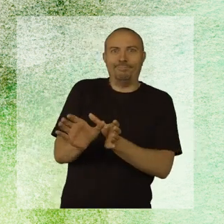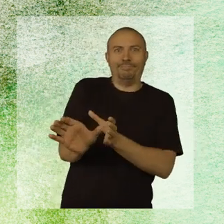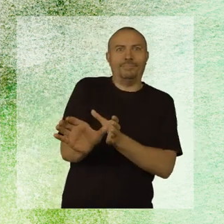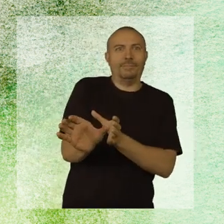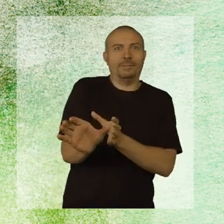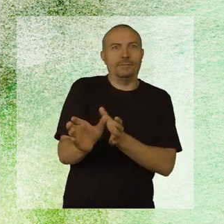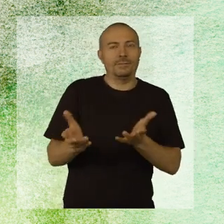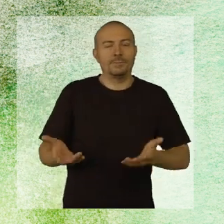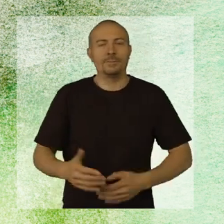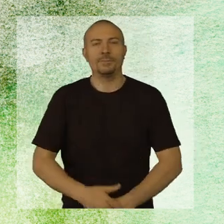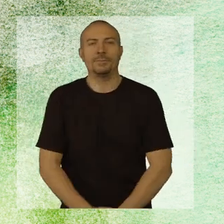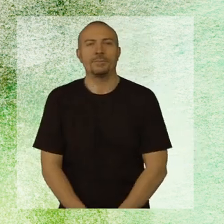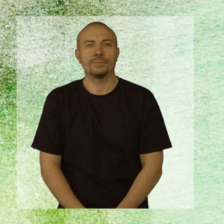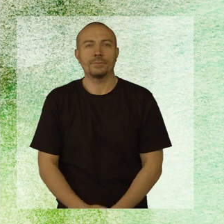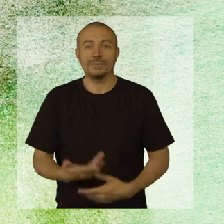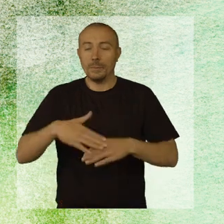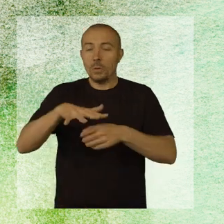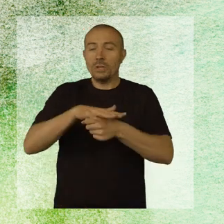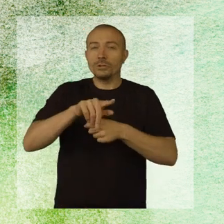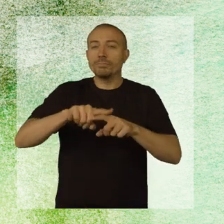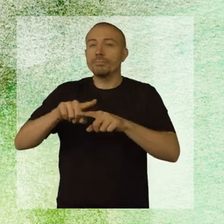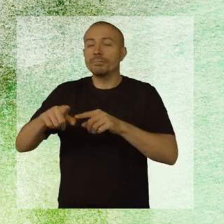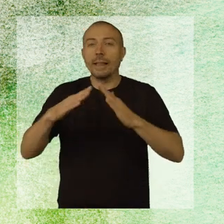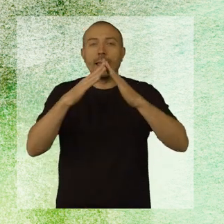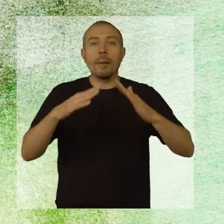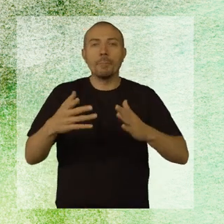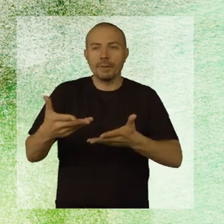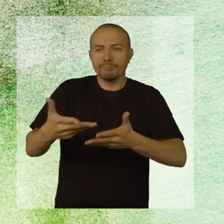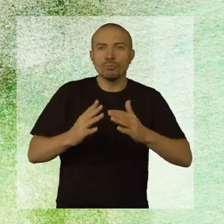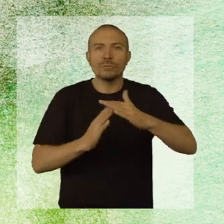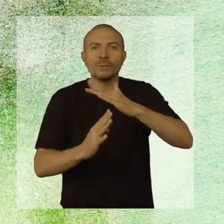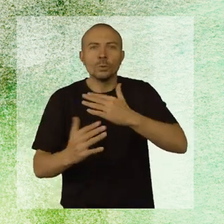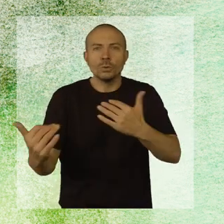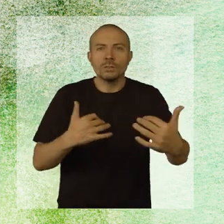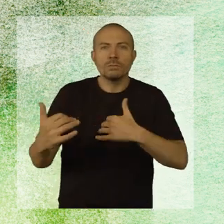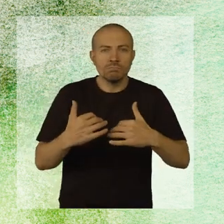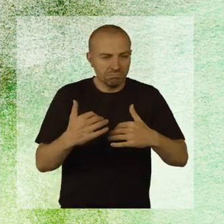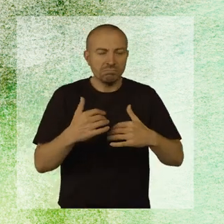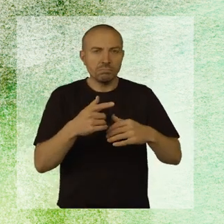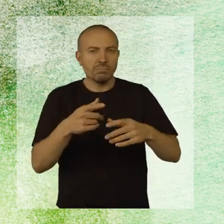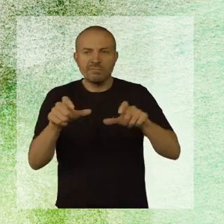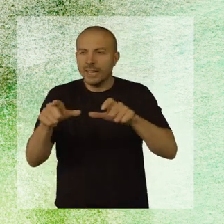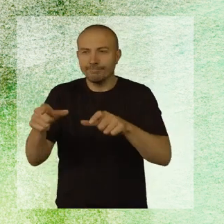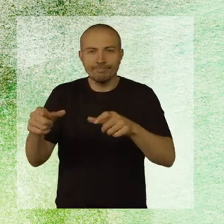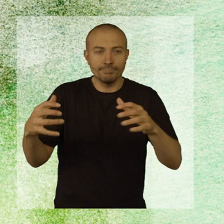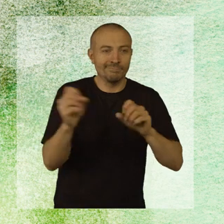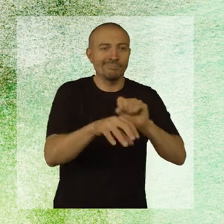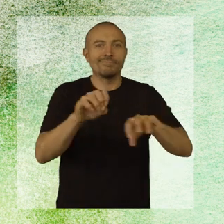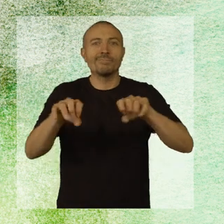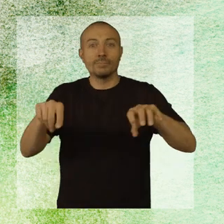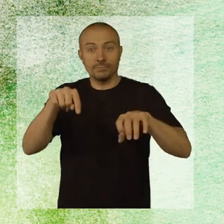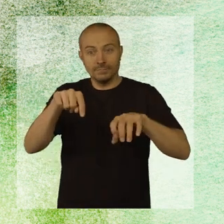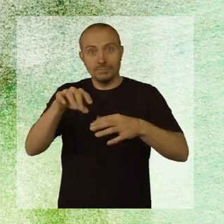pauvres, plus marginalisés. In most situations, camps to host refugees or